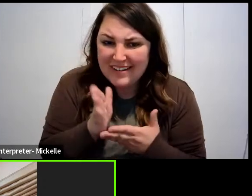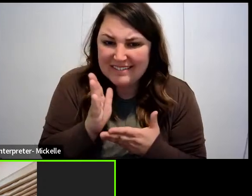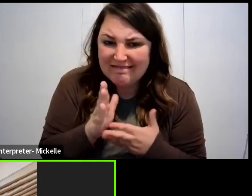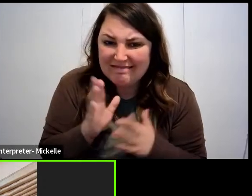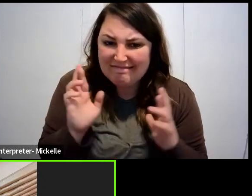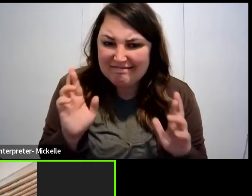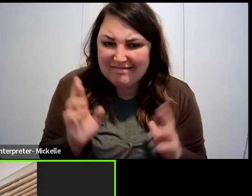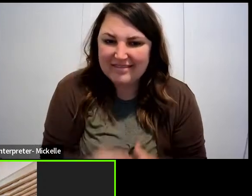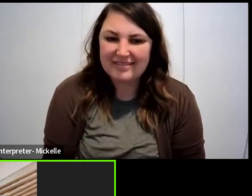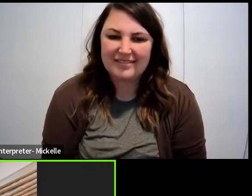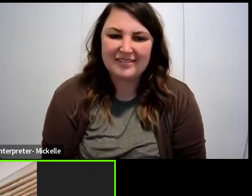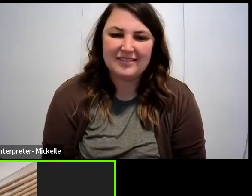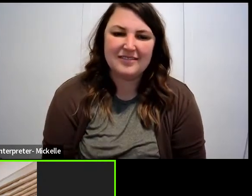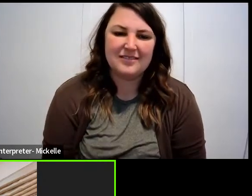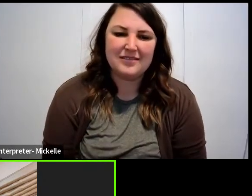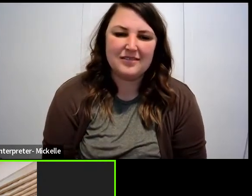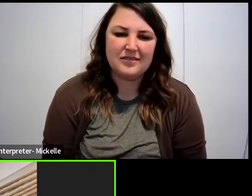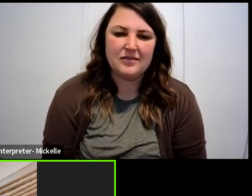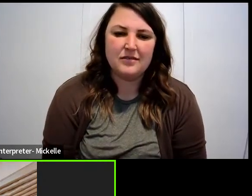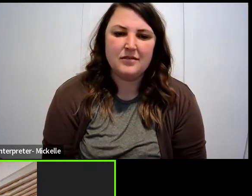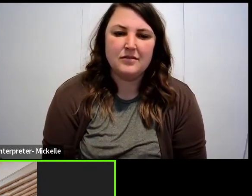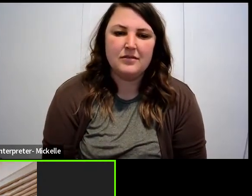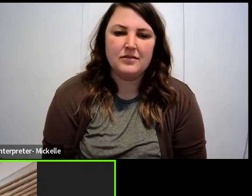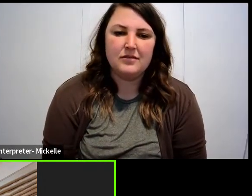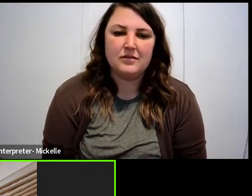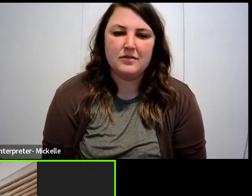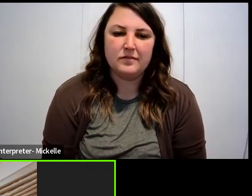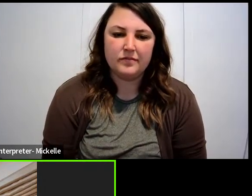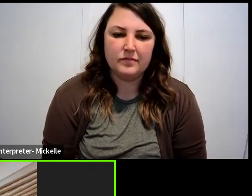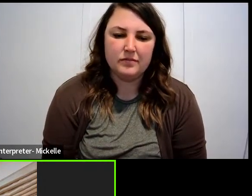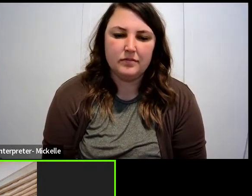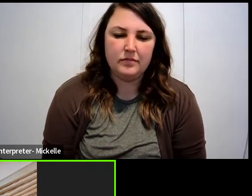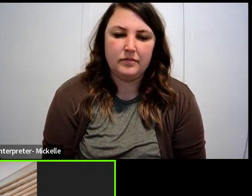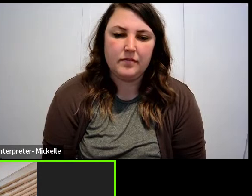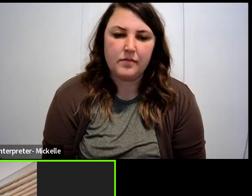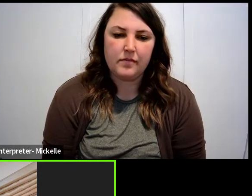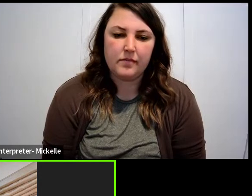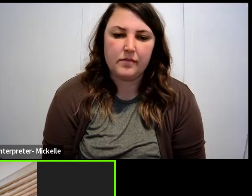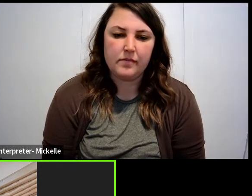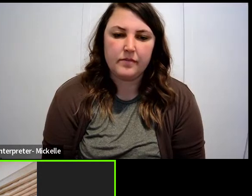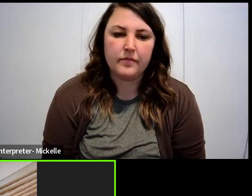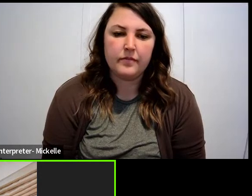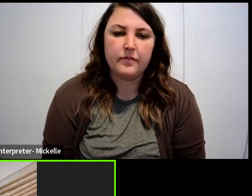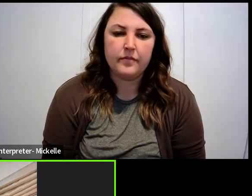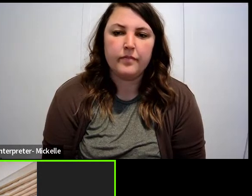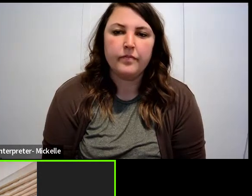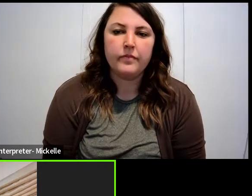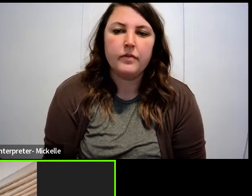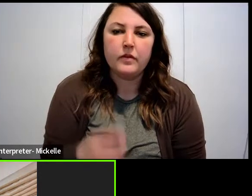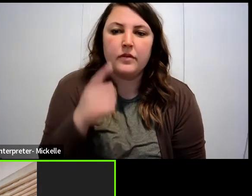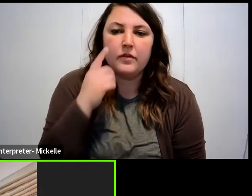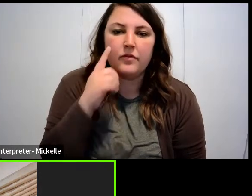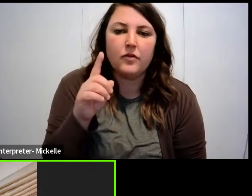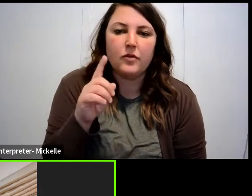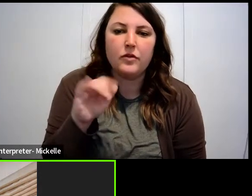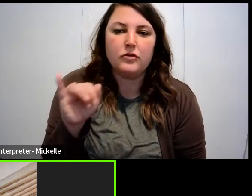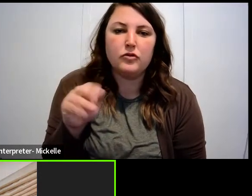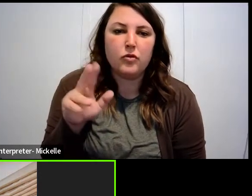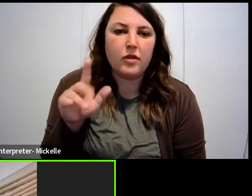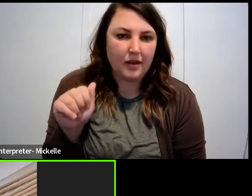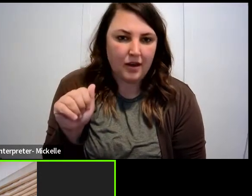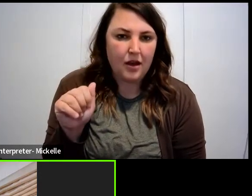I'll try. Okay, it's for Julia Boutrous, a famous